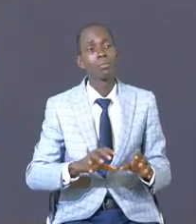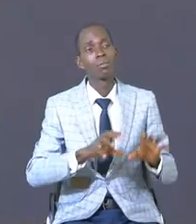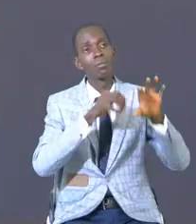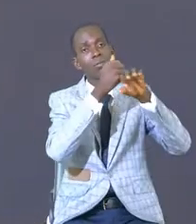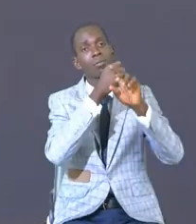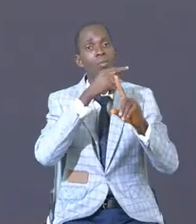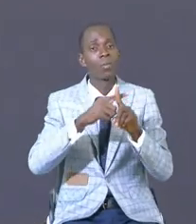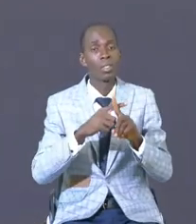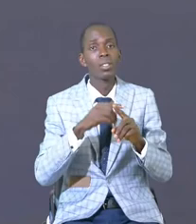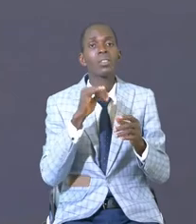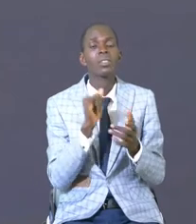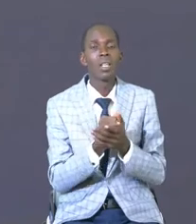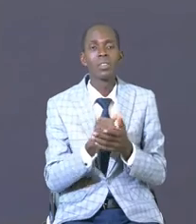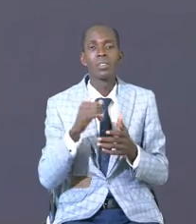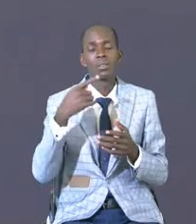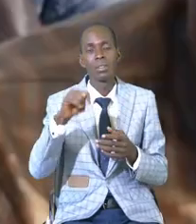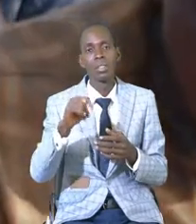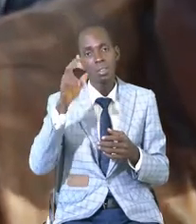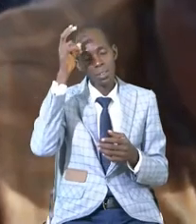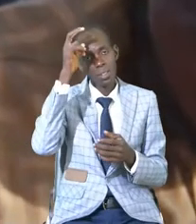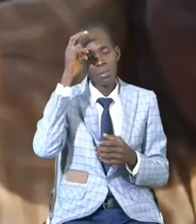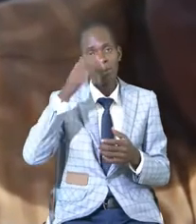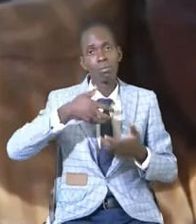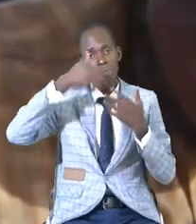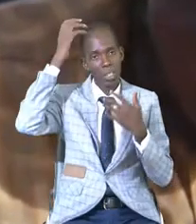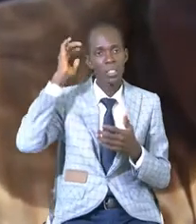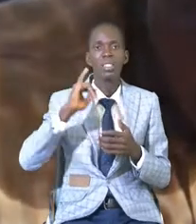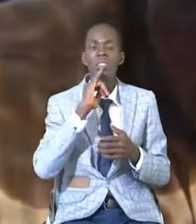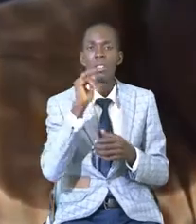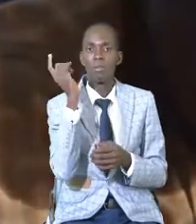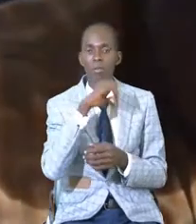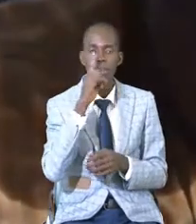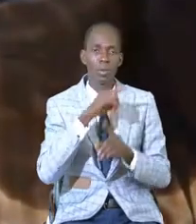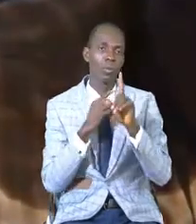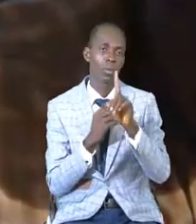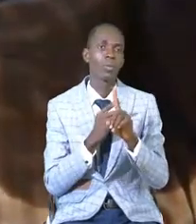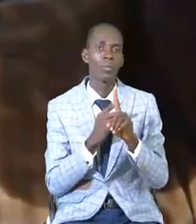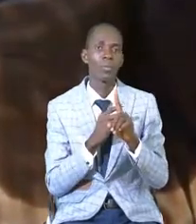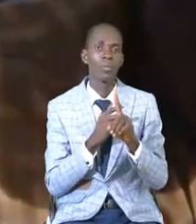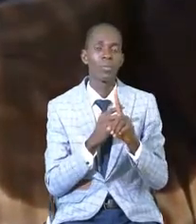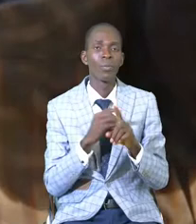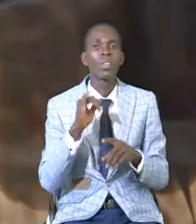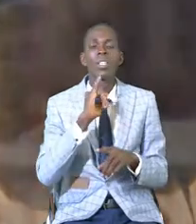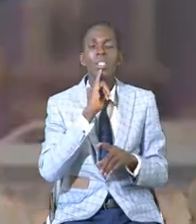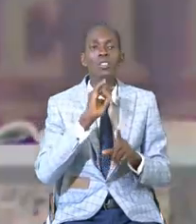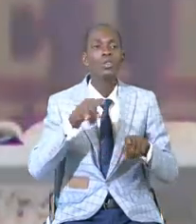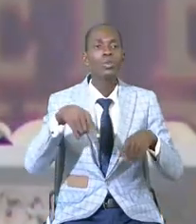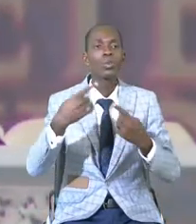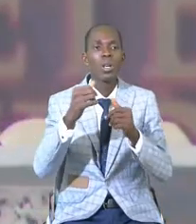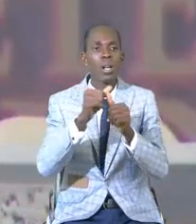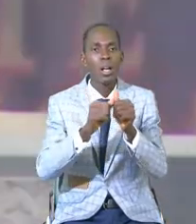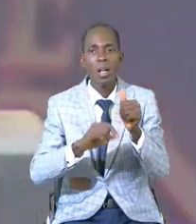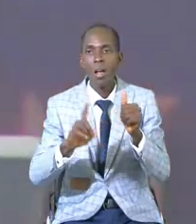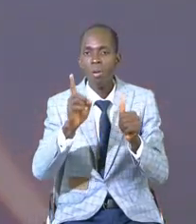is a counterfeit. I didn't hear your amen. He said he's going about